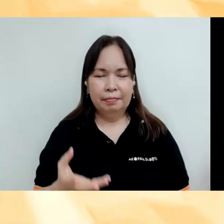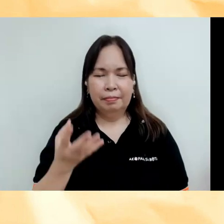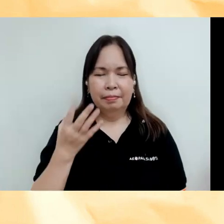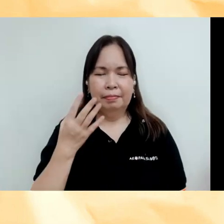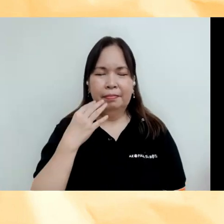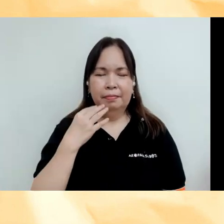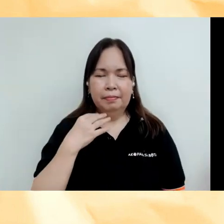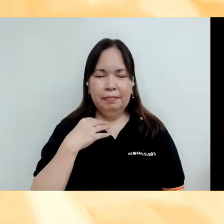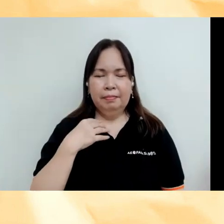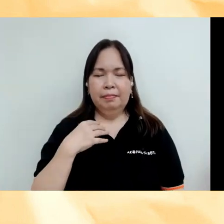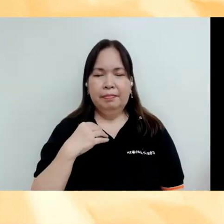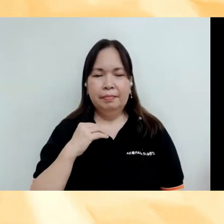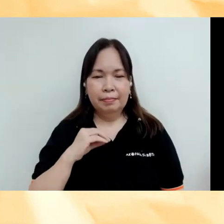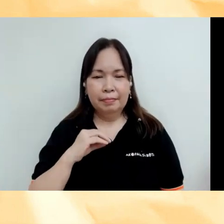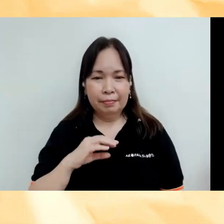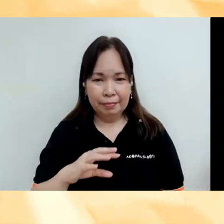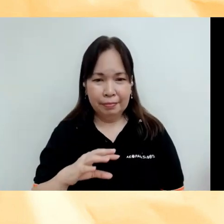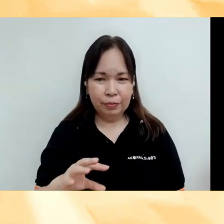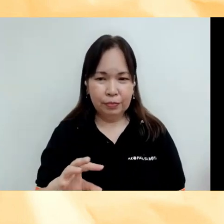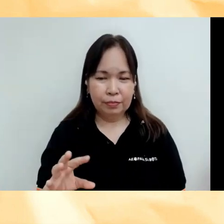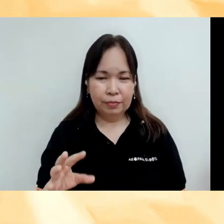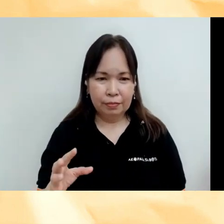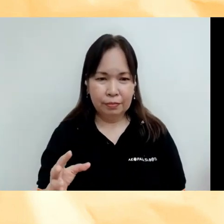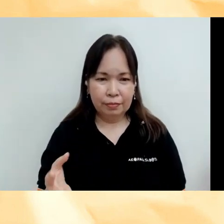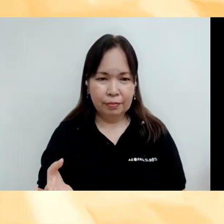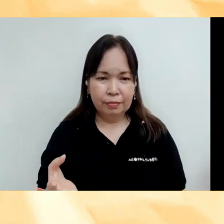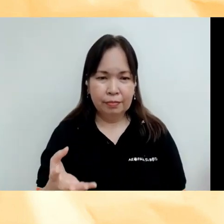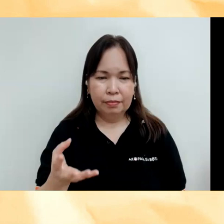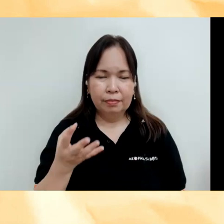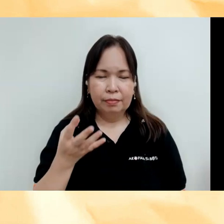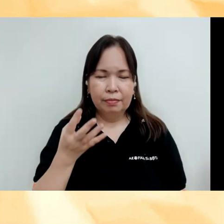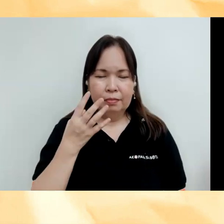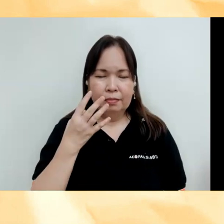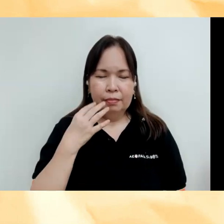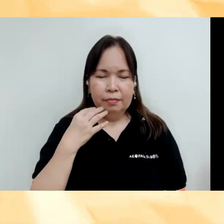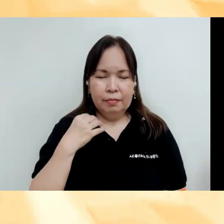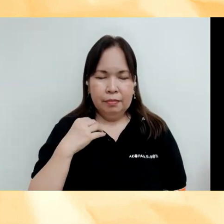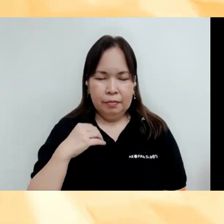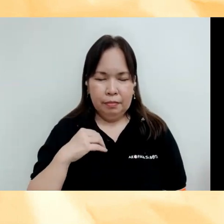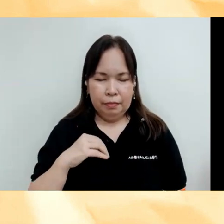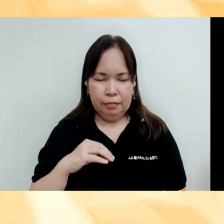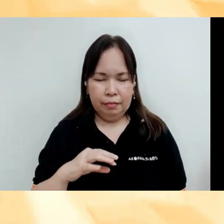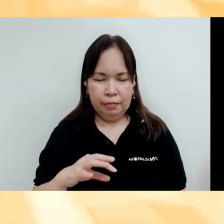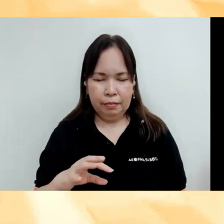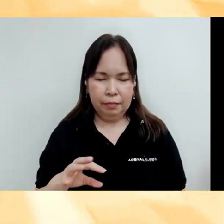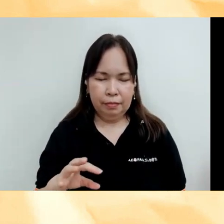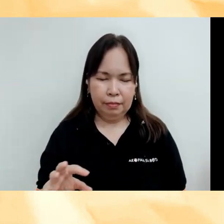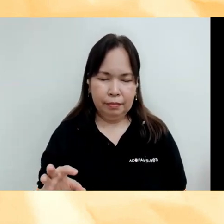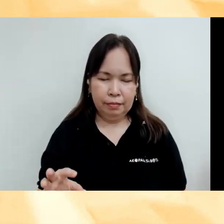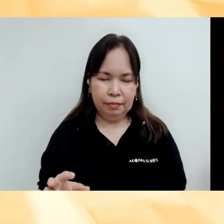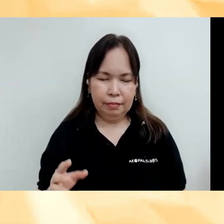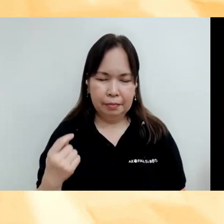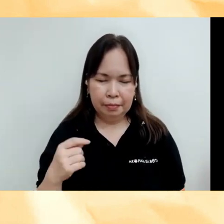and breathing out. Our breath is regulating our nervous system. Let's take a moment